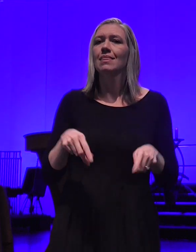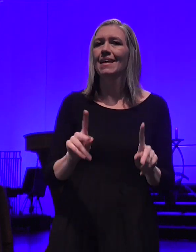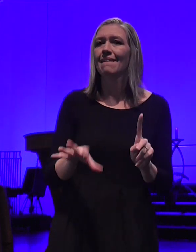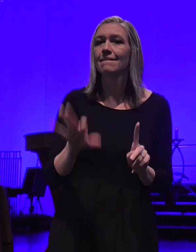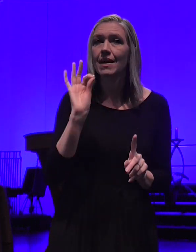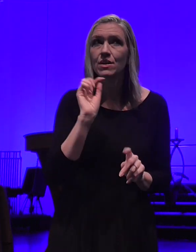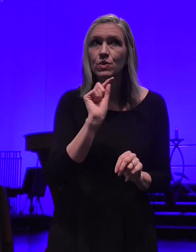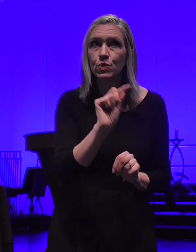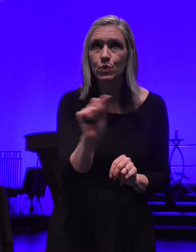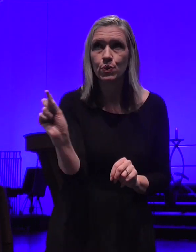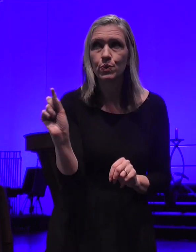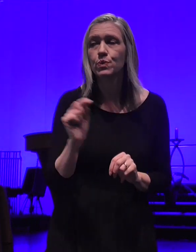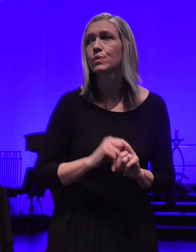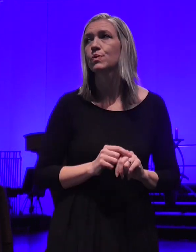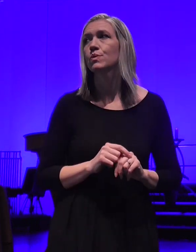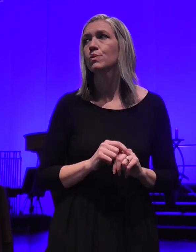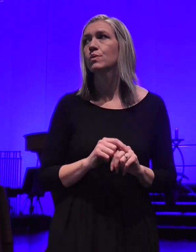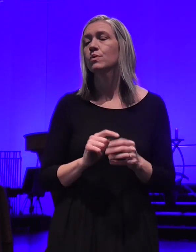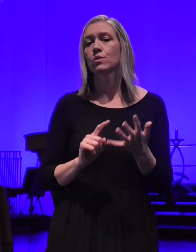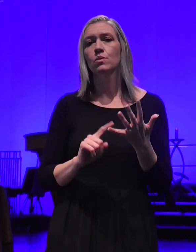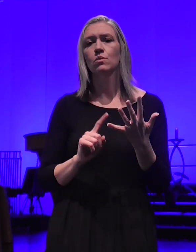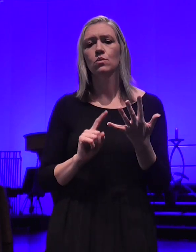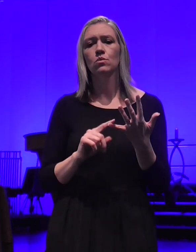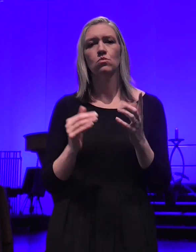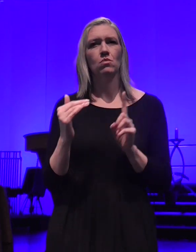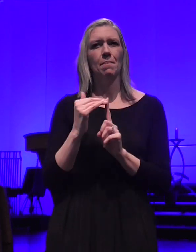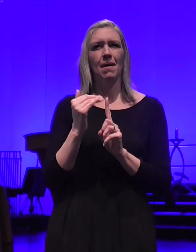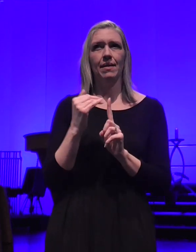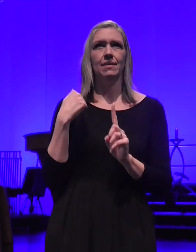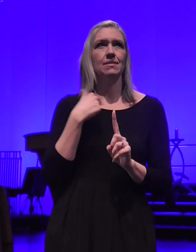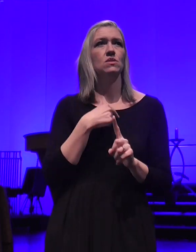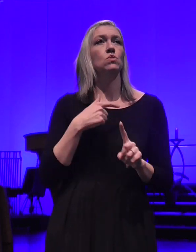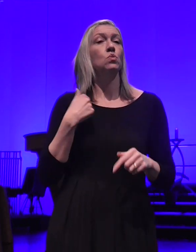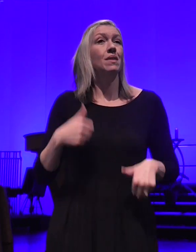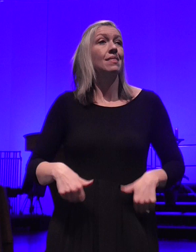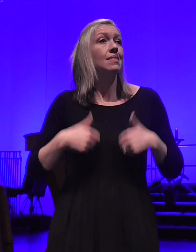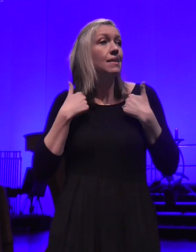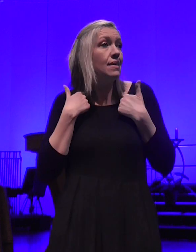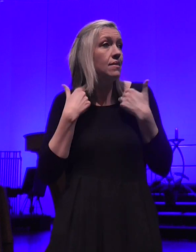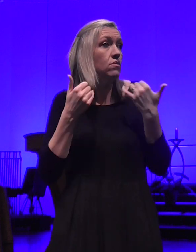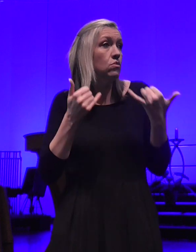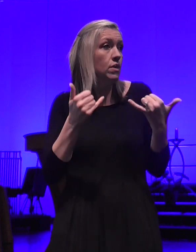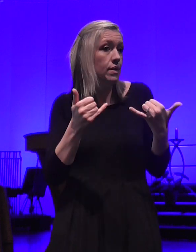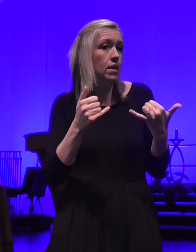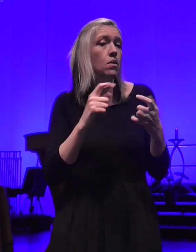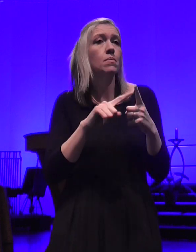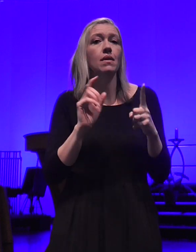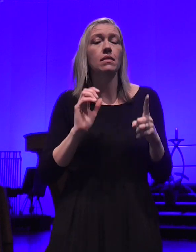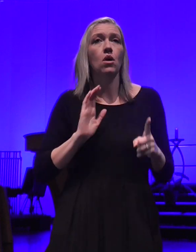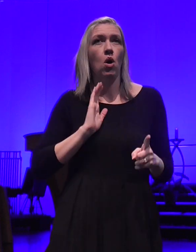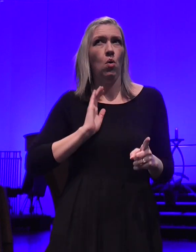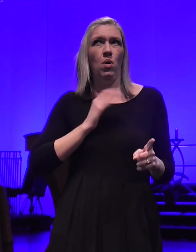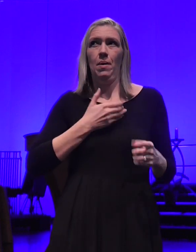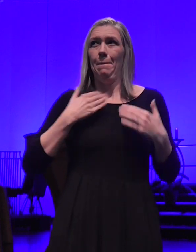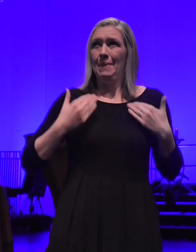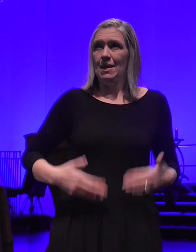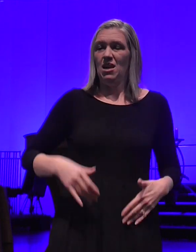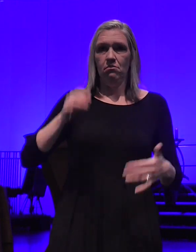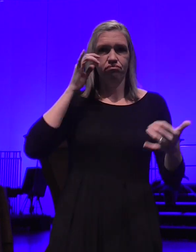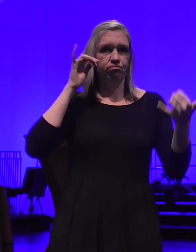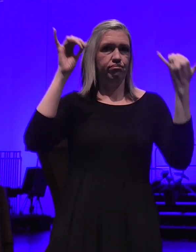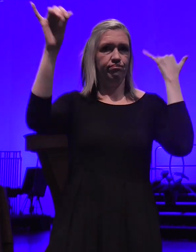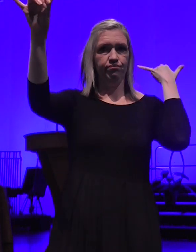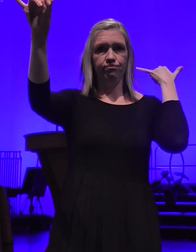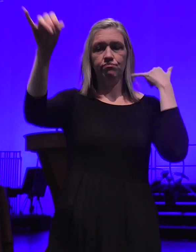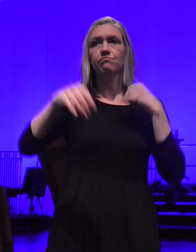To remind us that we live in the temporal, but we have our being in the eternal also. So moving into